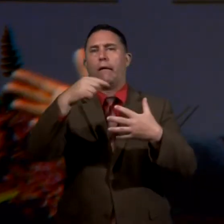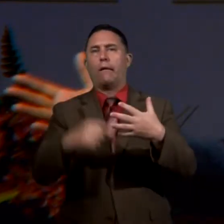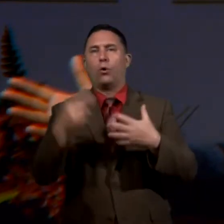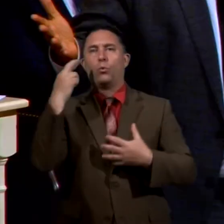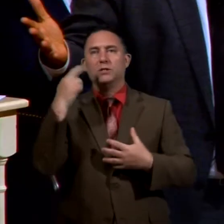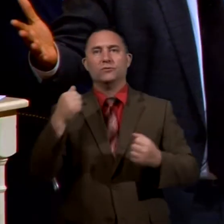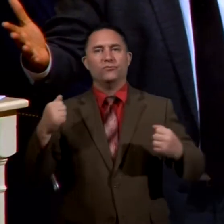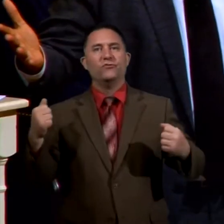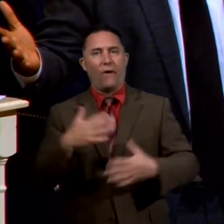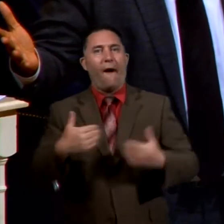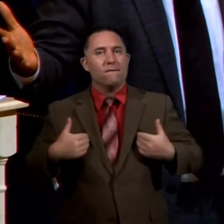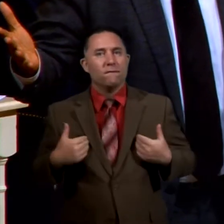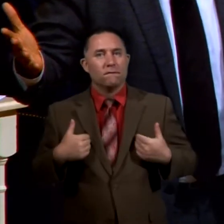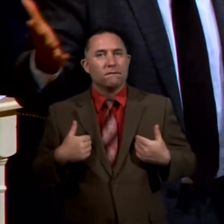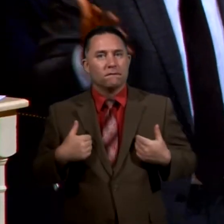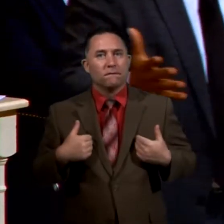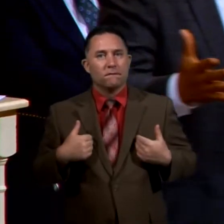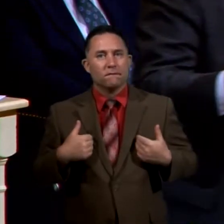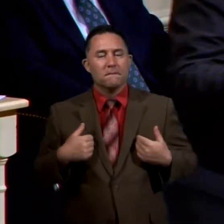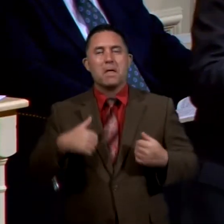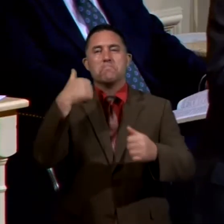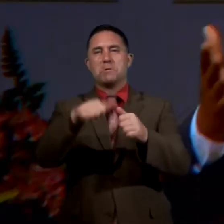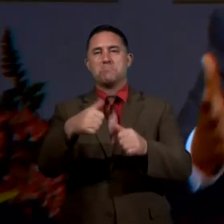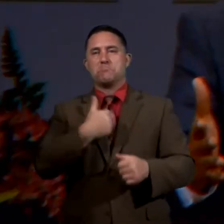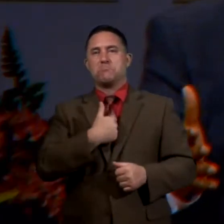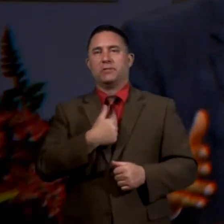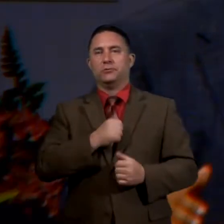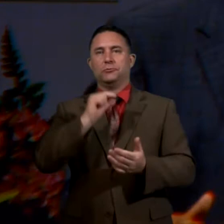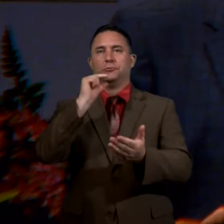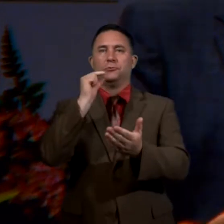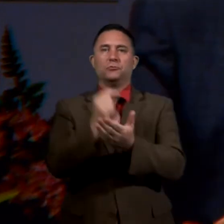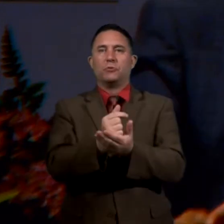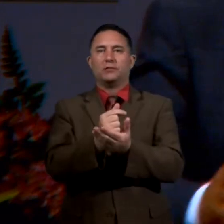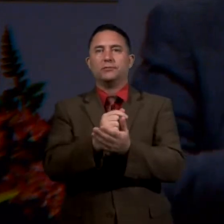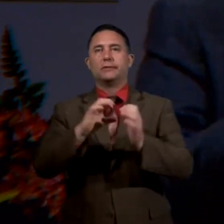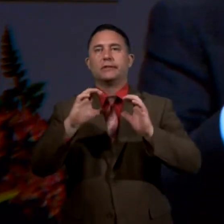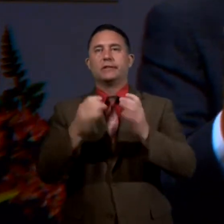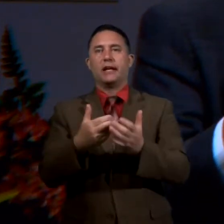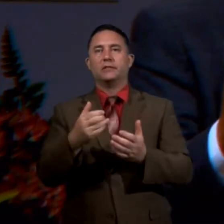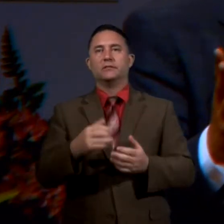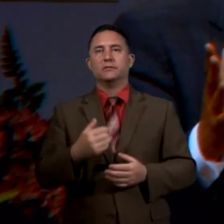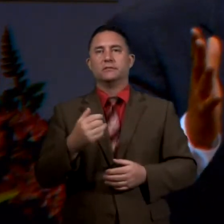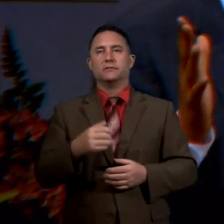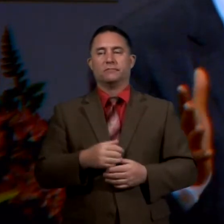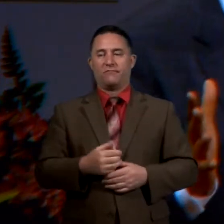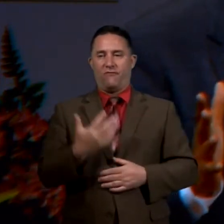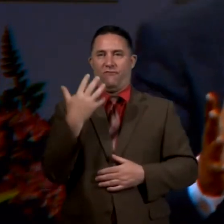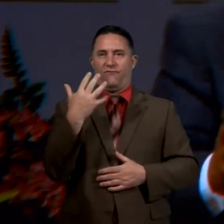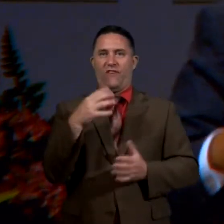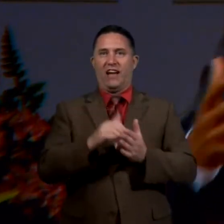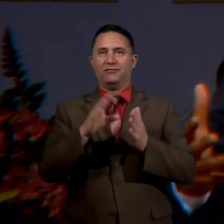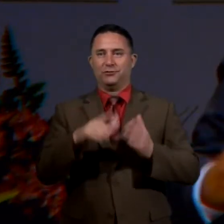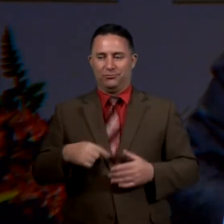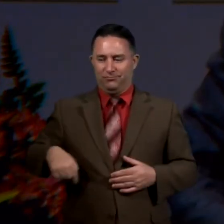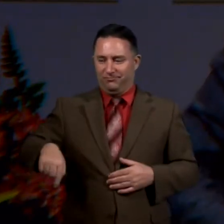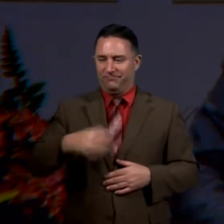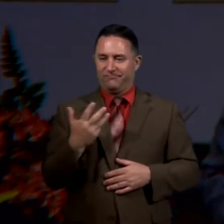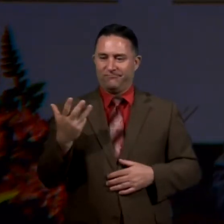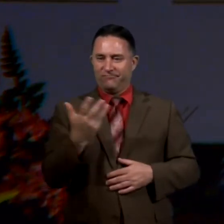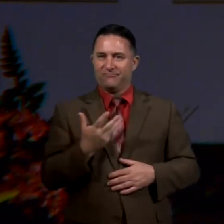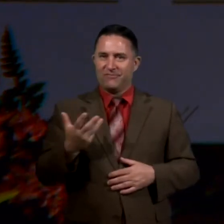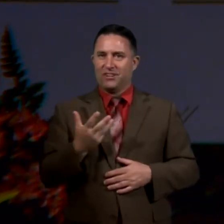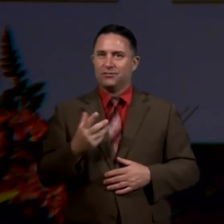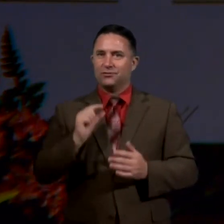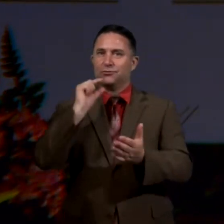to fear. I remember sitting in my graduating class of five students, and we were graduating high